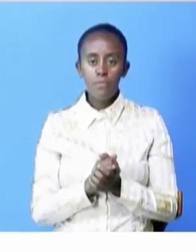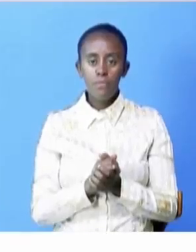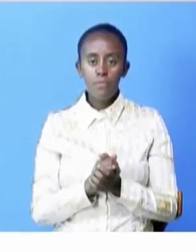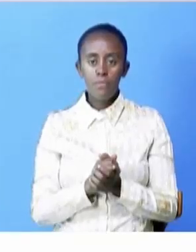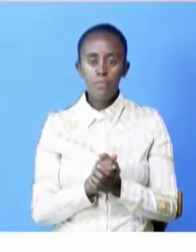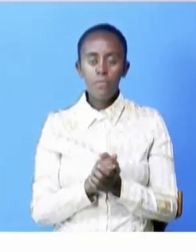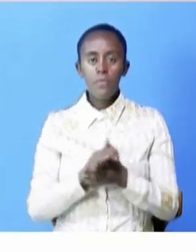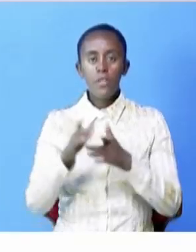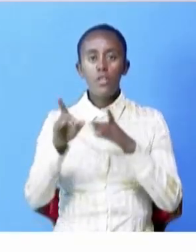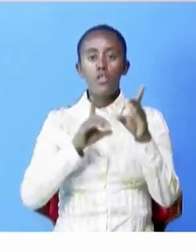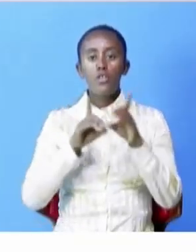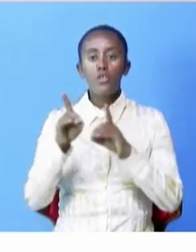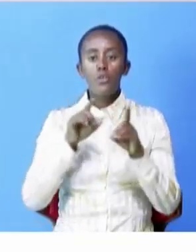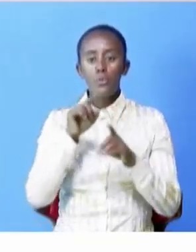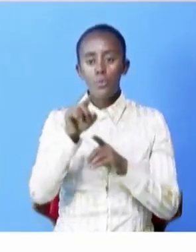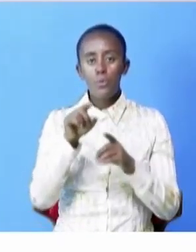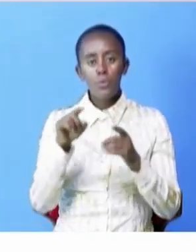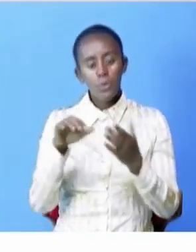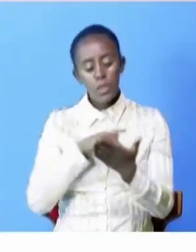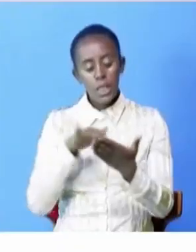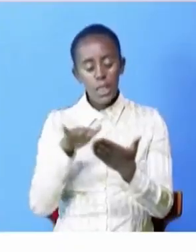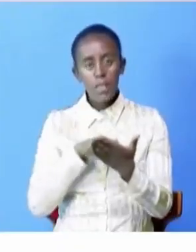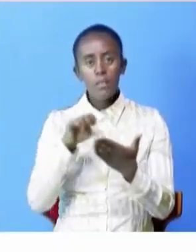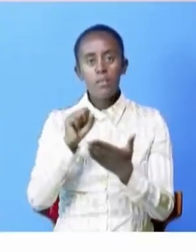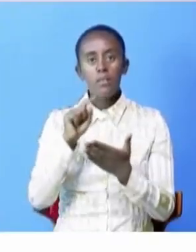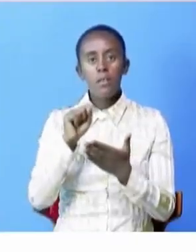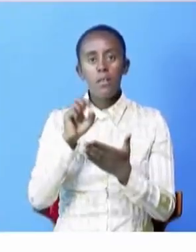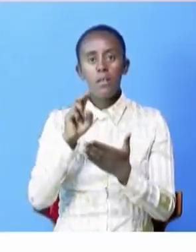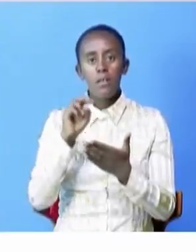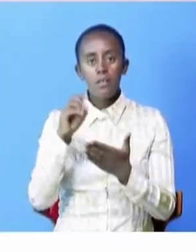Do you study